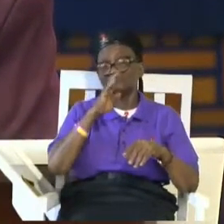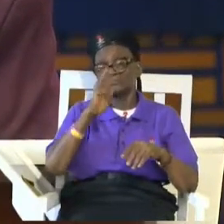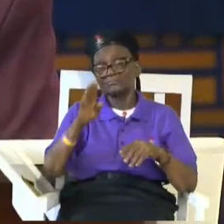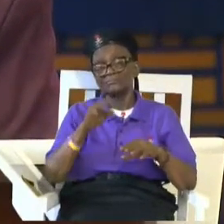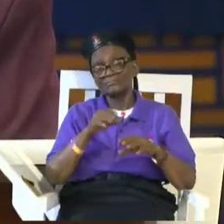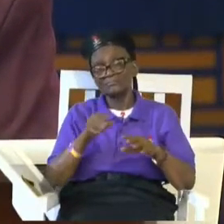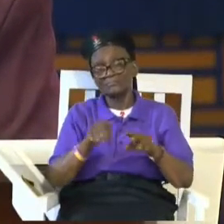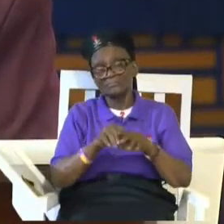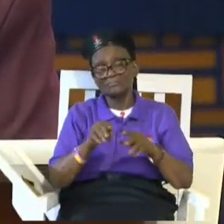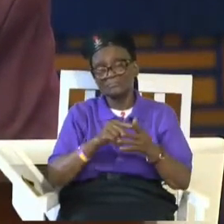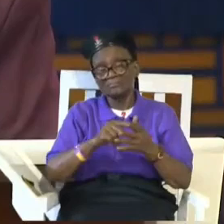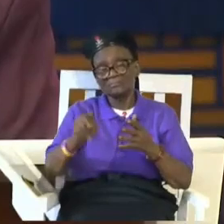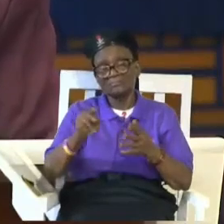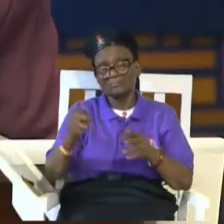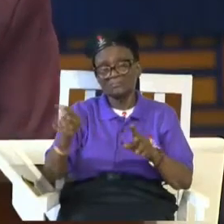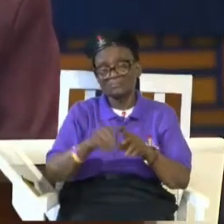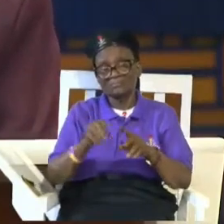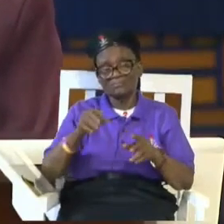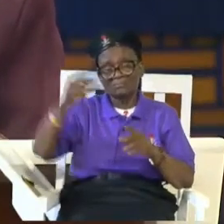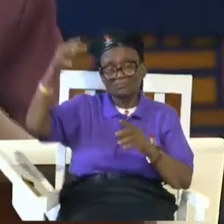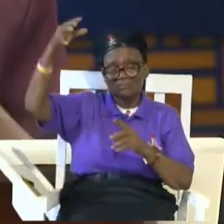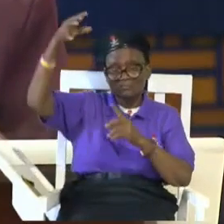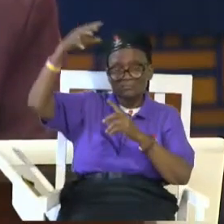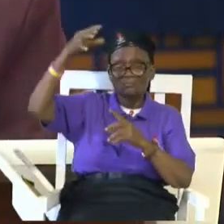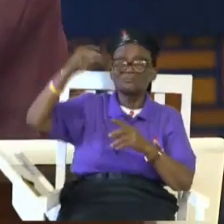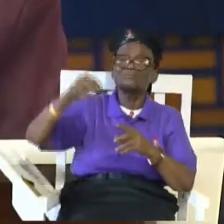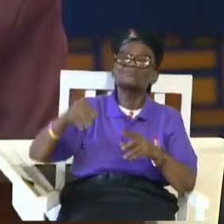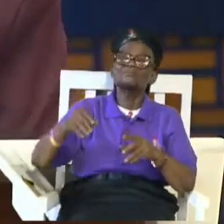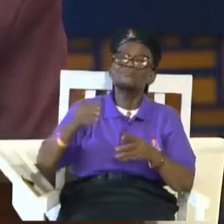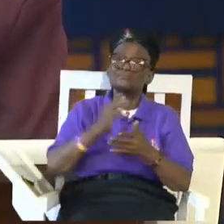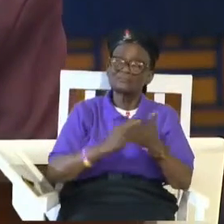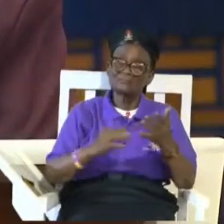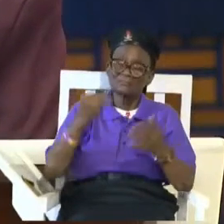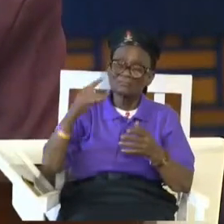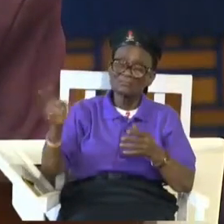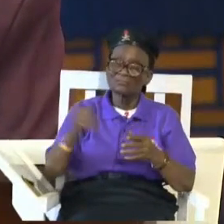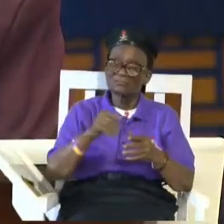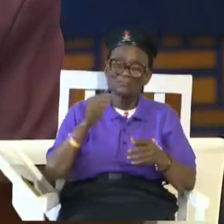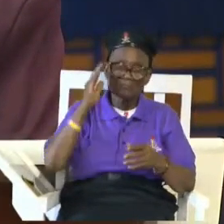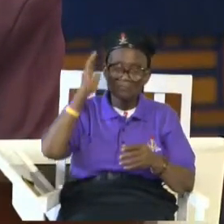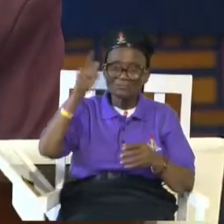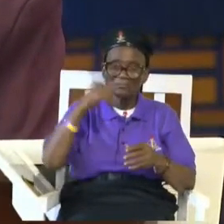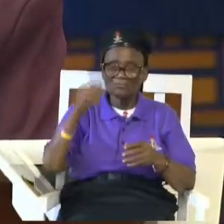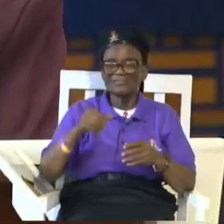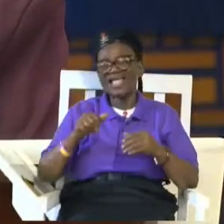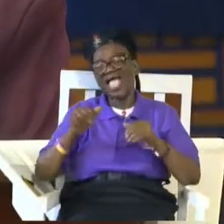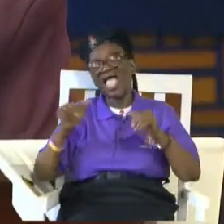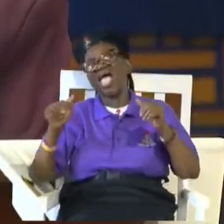light. Some of you would say, you are taking that too far.